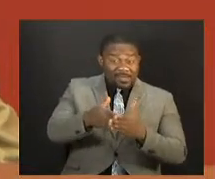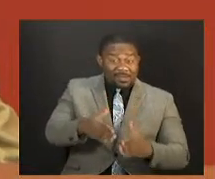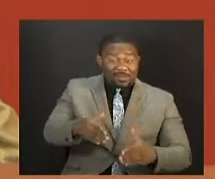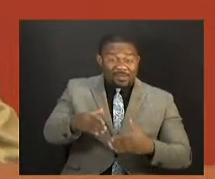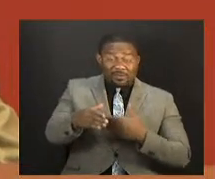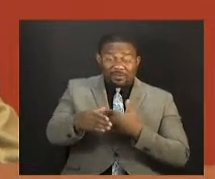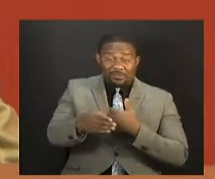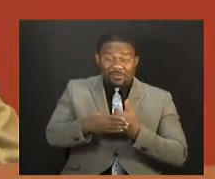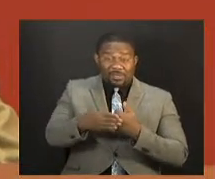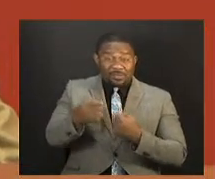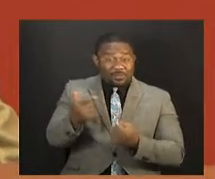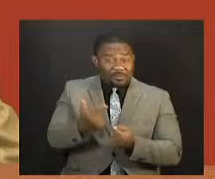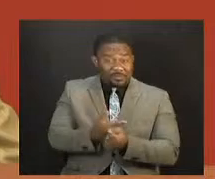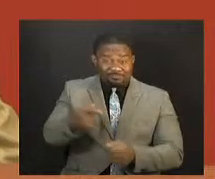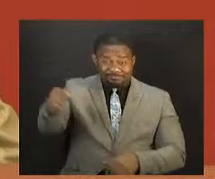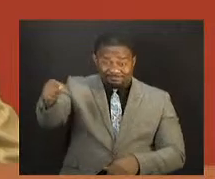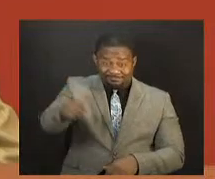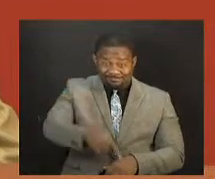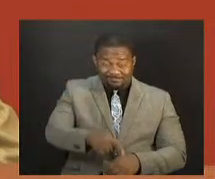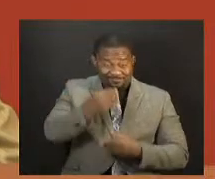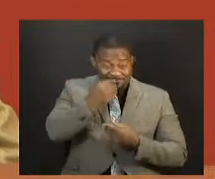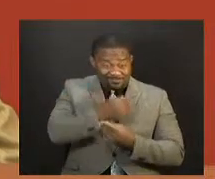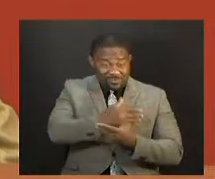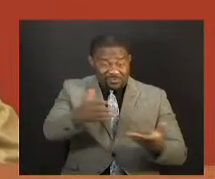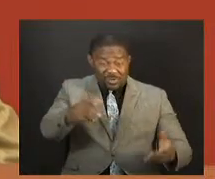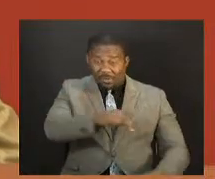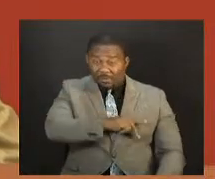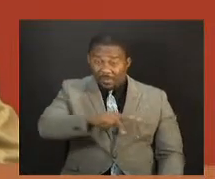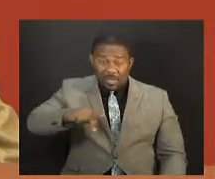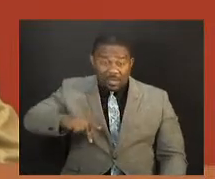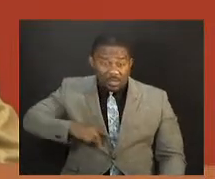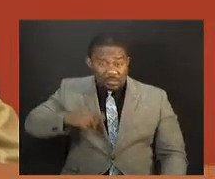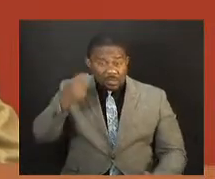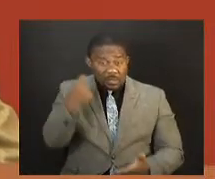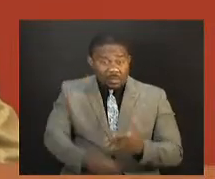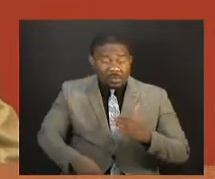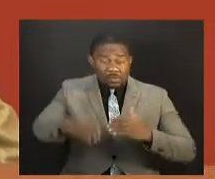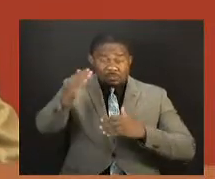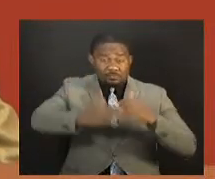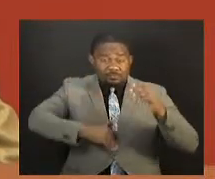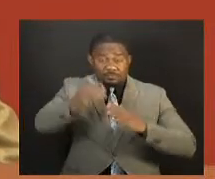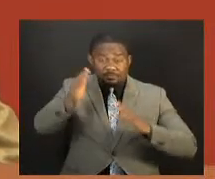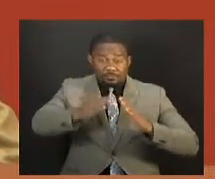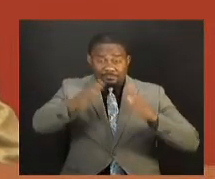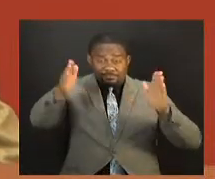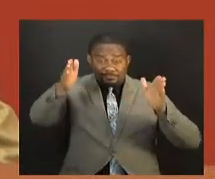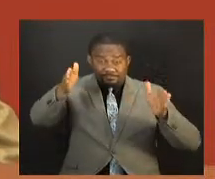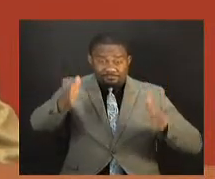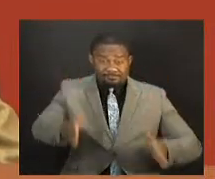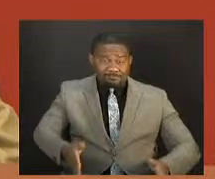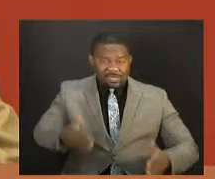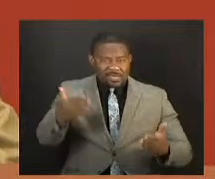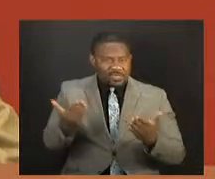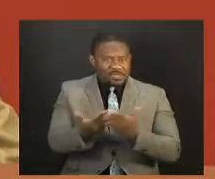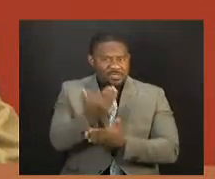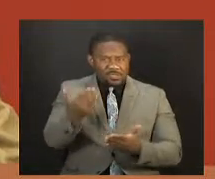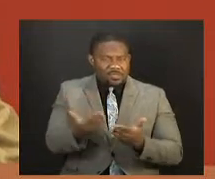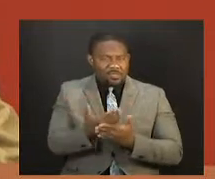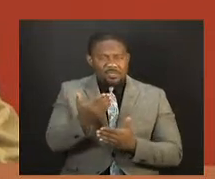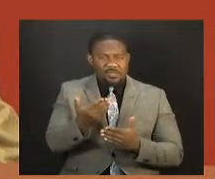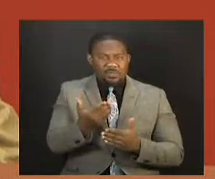Ghana coming to brief the House on the cost of construction